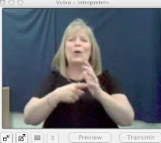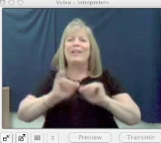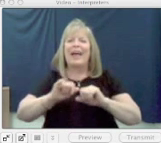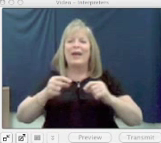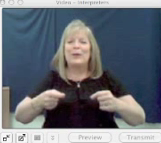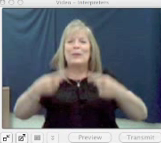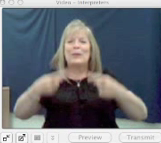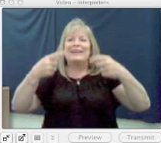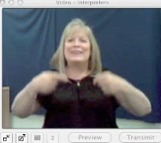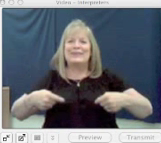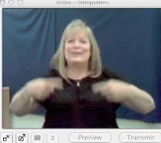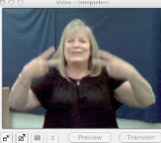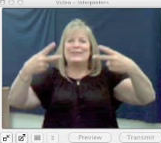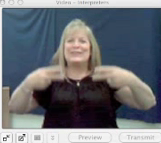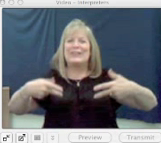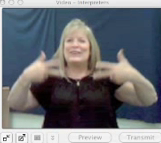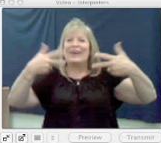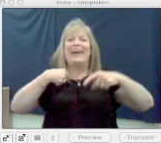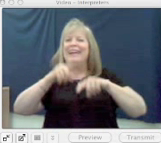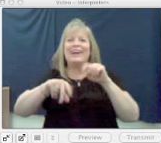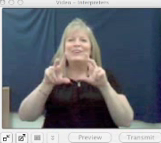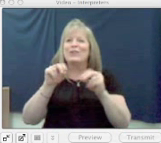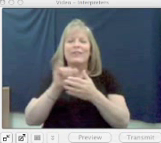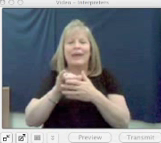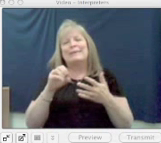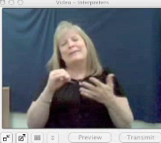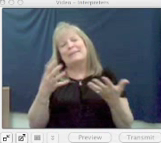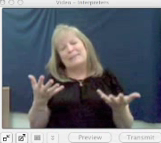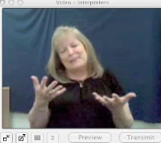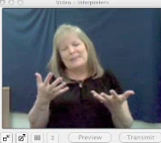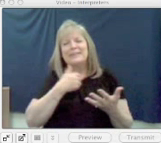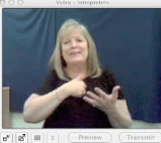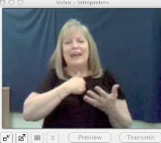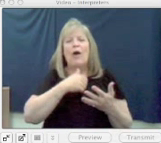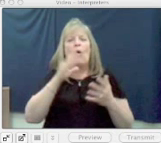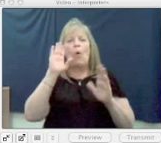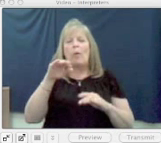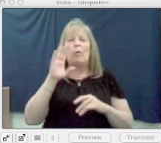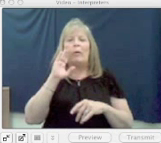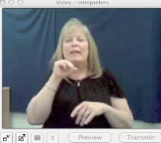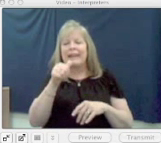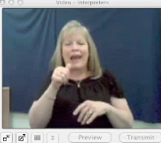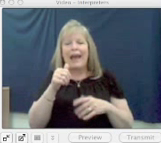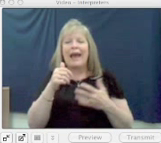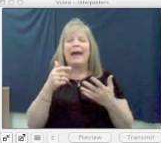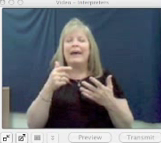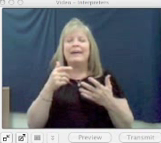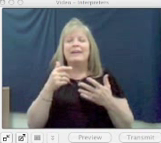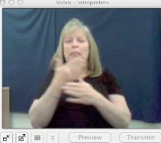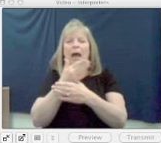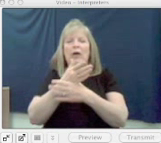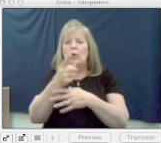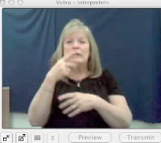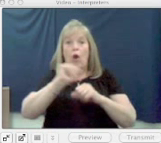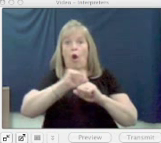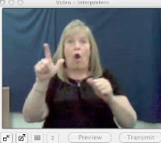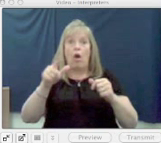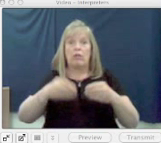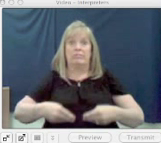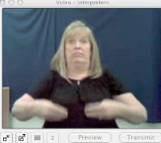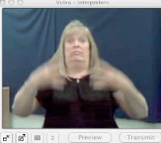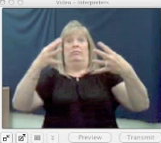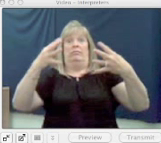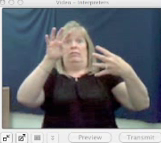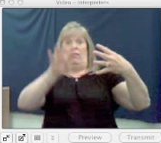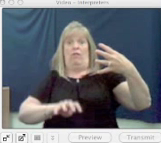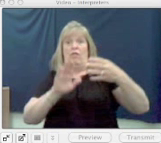So hopefully that won't be too terribly distracting to see the points sort of laid out. Also, when it comes to one